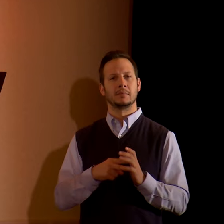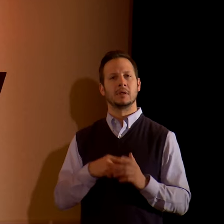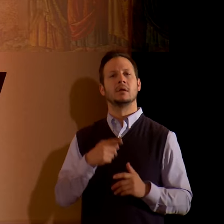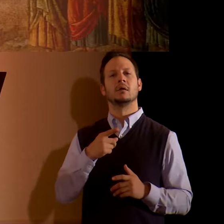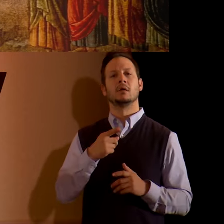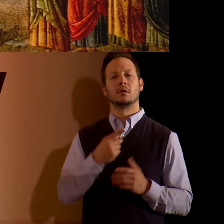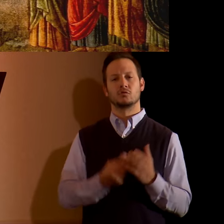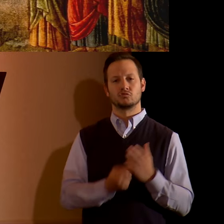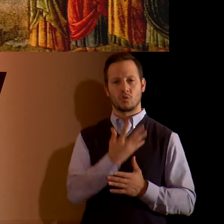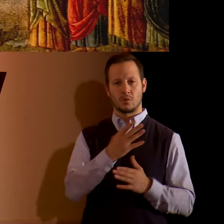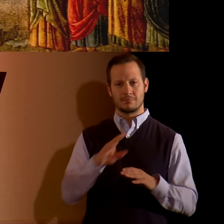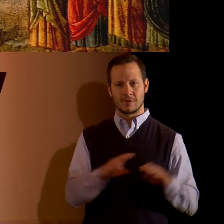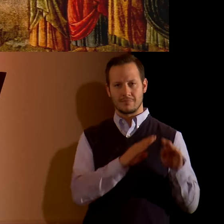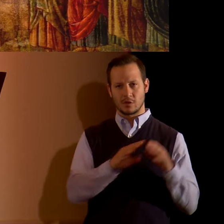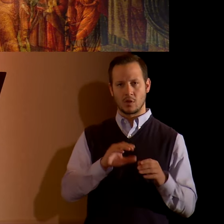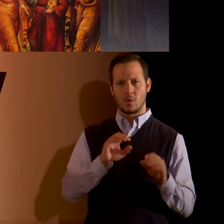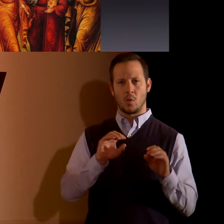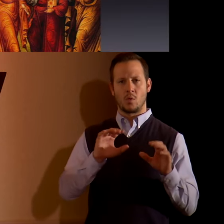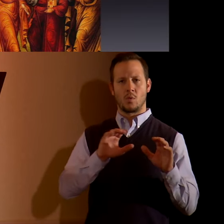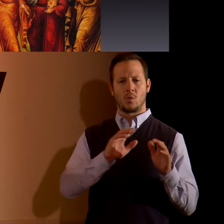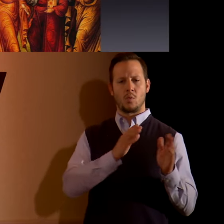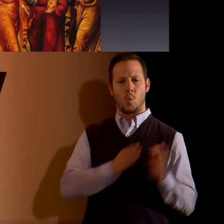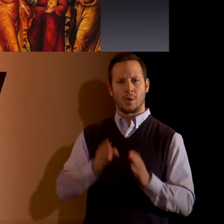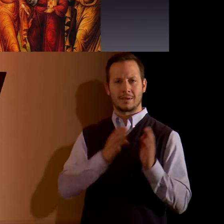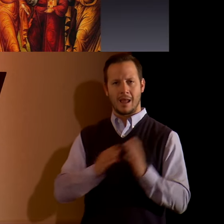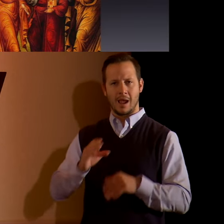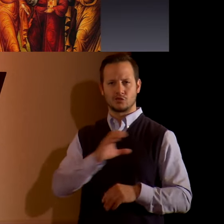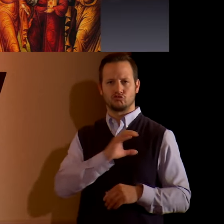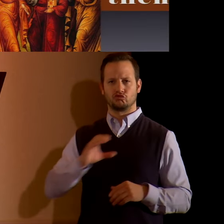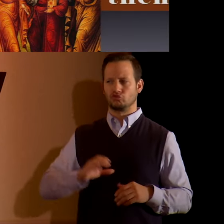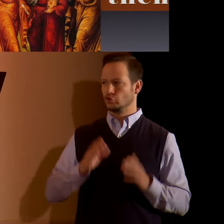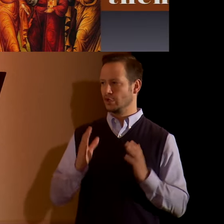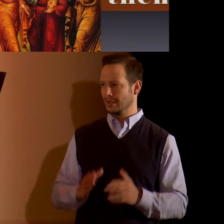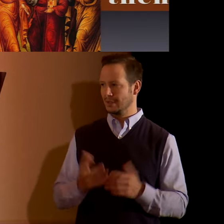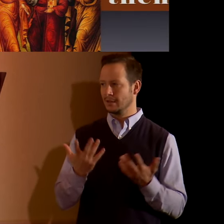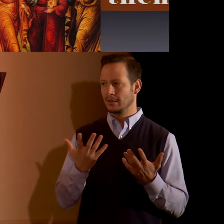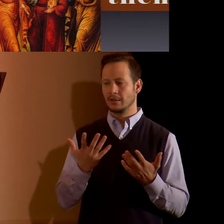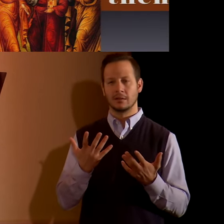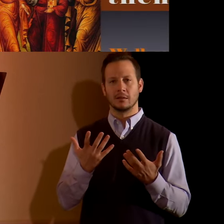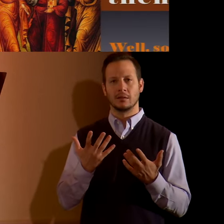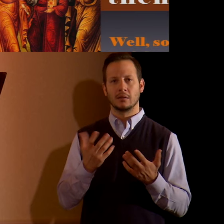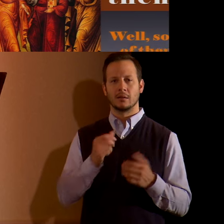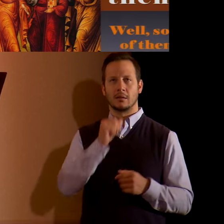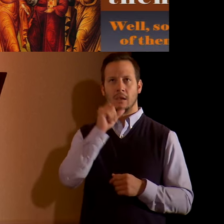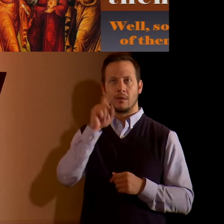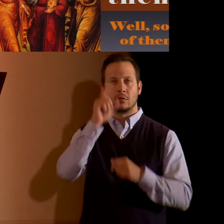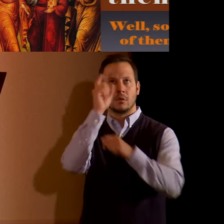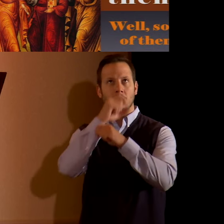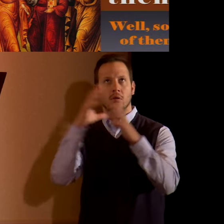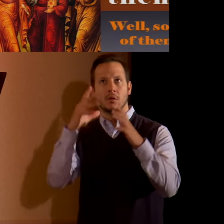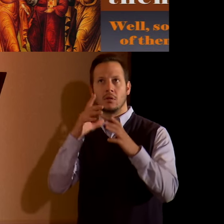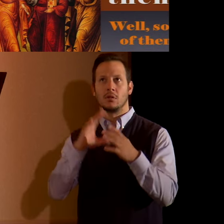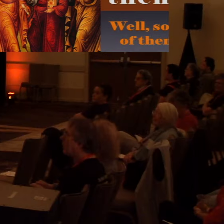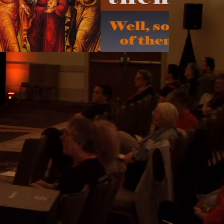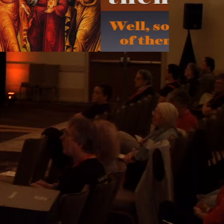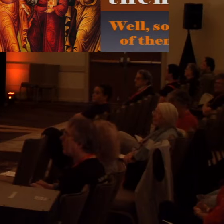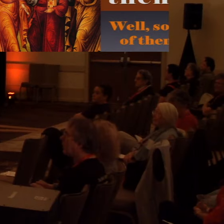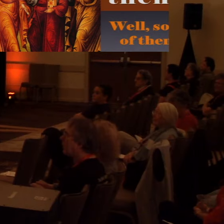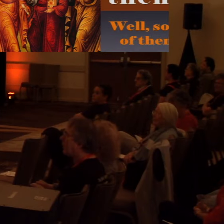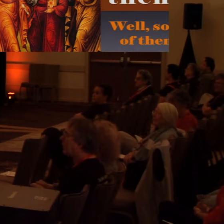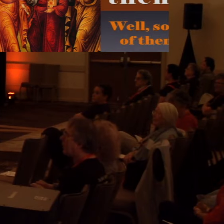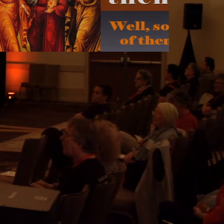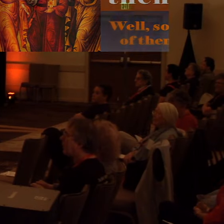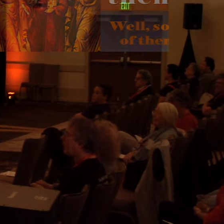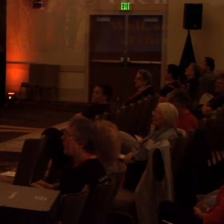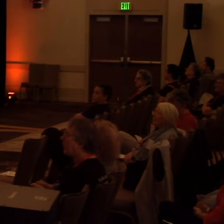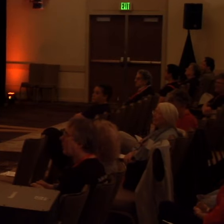and behavior of organized Christianity, too, without needing to imagine that the stories told about its origins